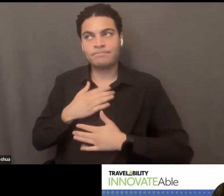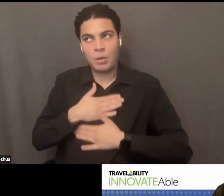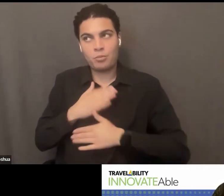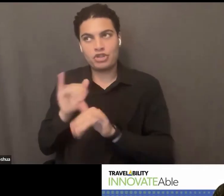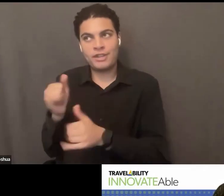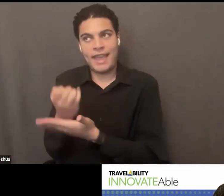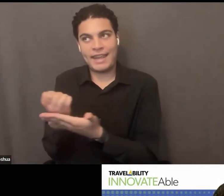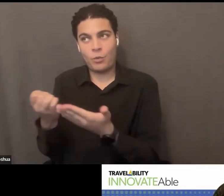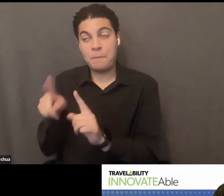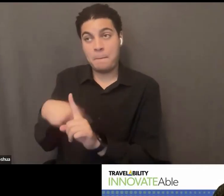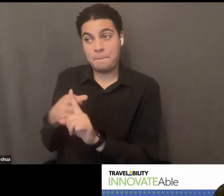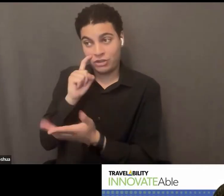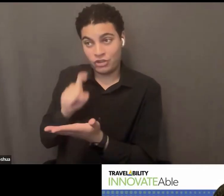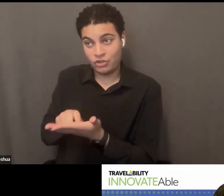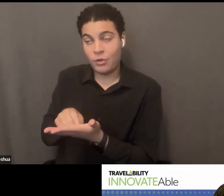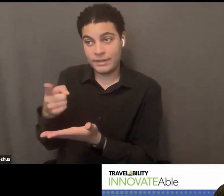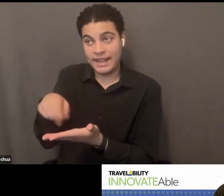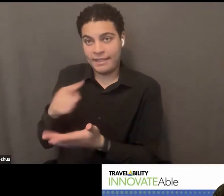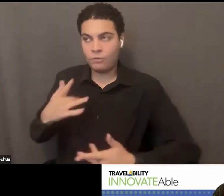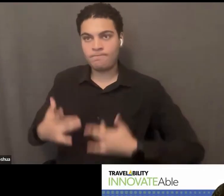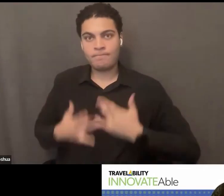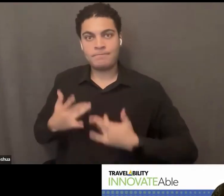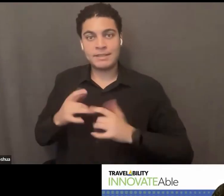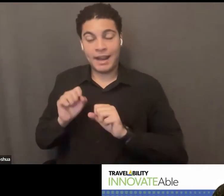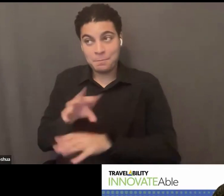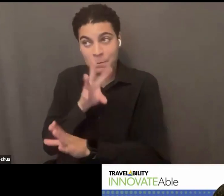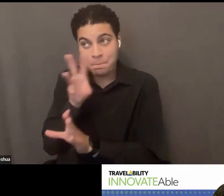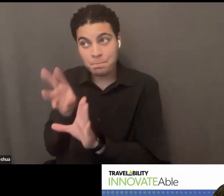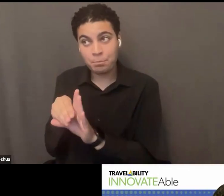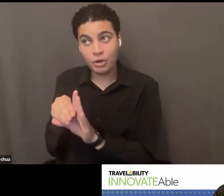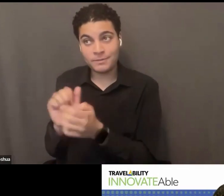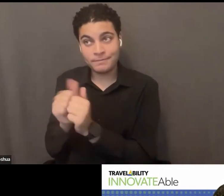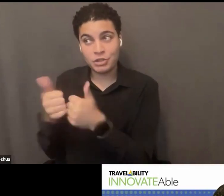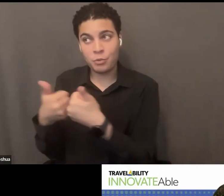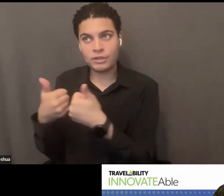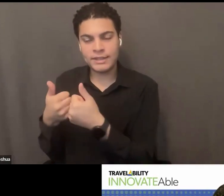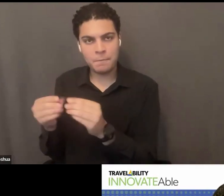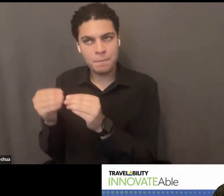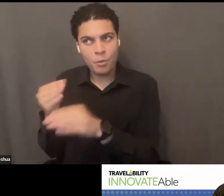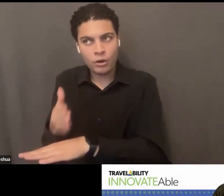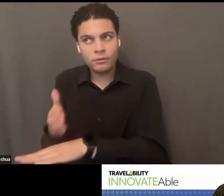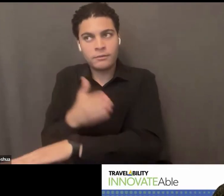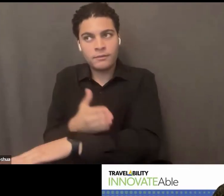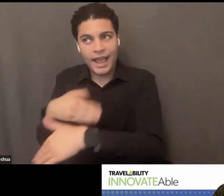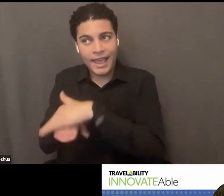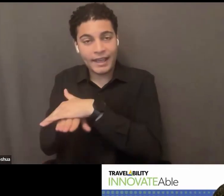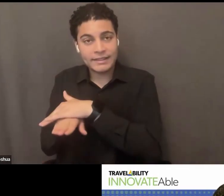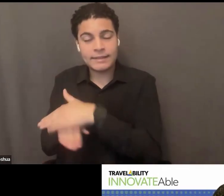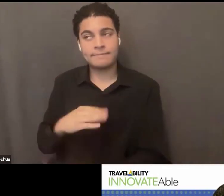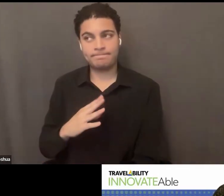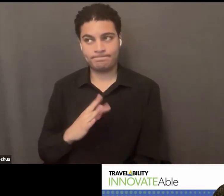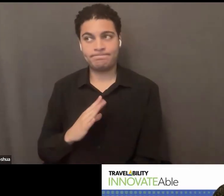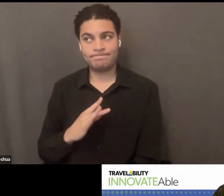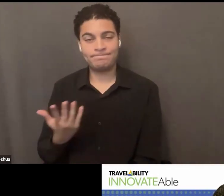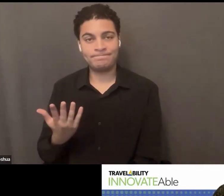to participate in a much different way. So really nicely done there. But I also was interested in